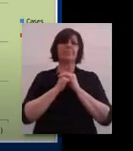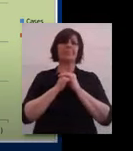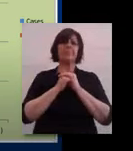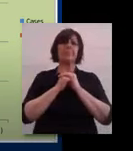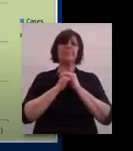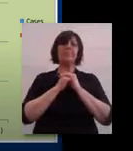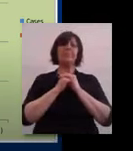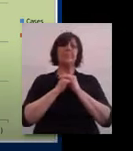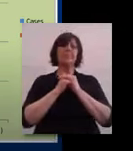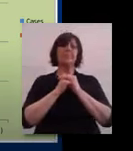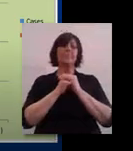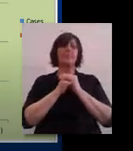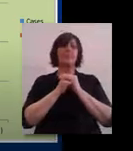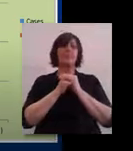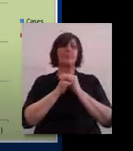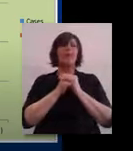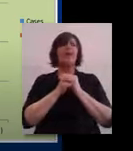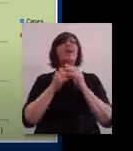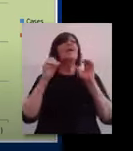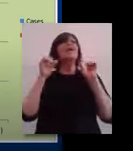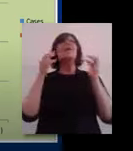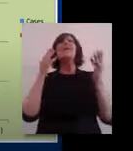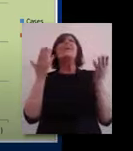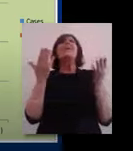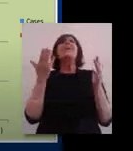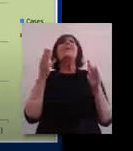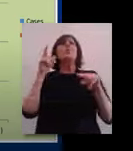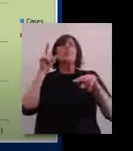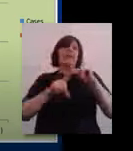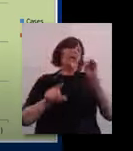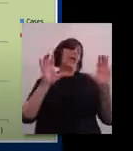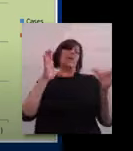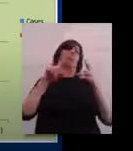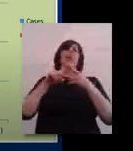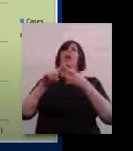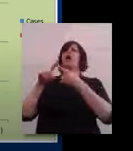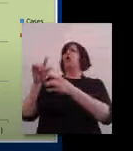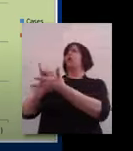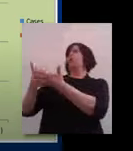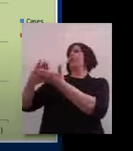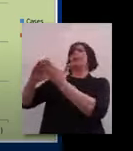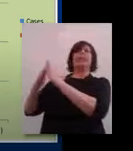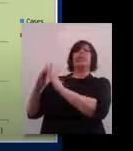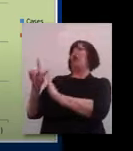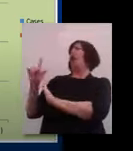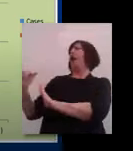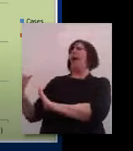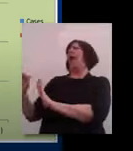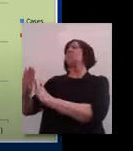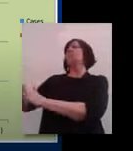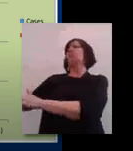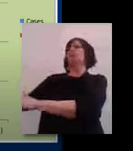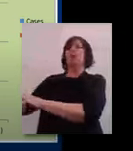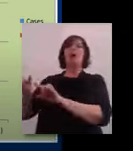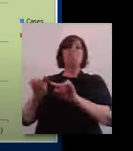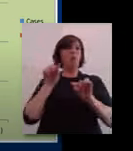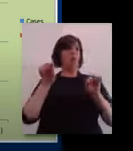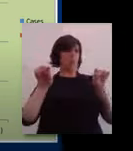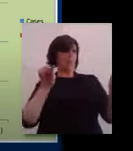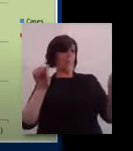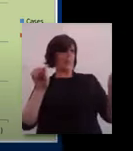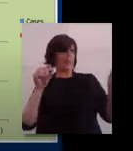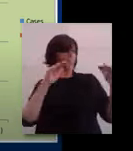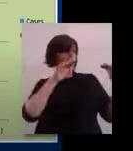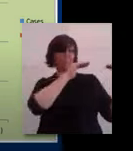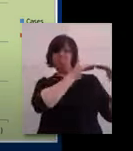other. There can be no comparison with New York City, Long Island, but we can make a comparison on these communities, and we're not doing as well as them, and I don't know